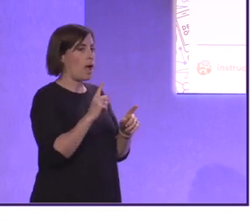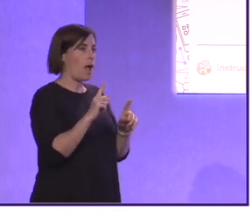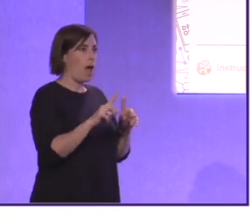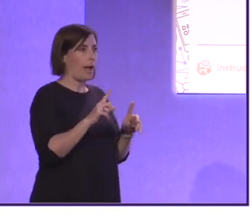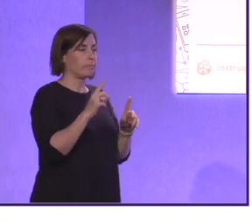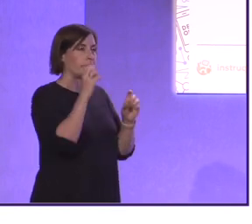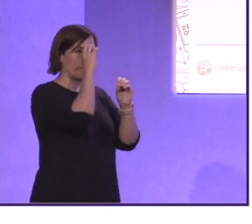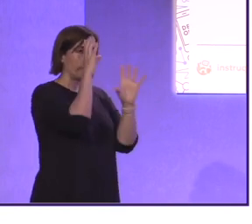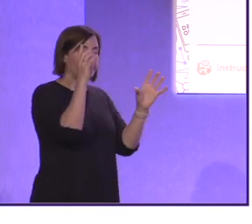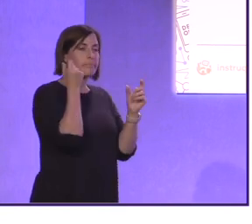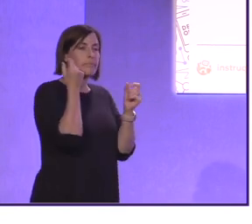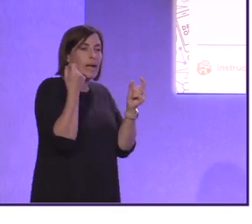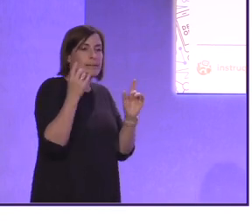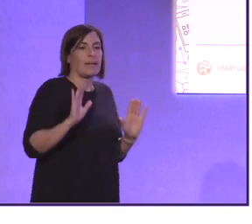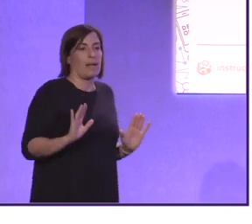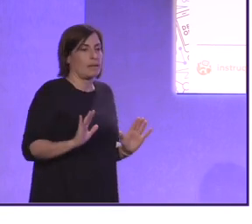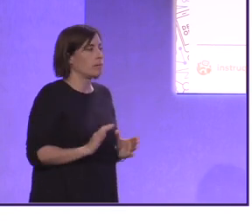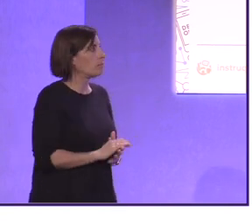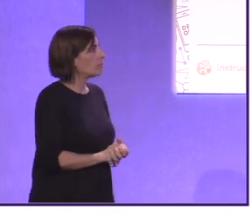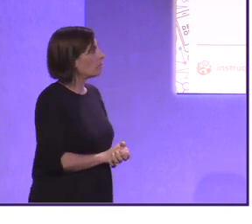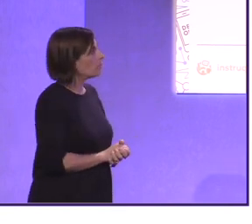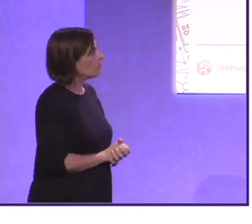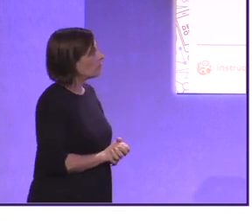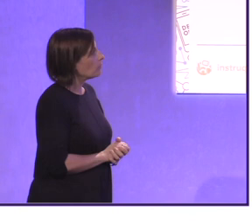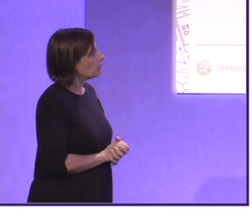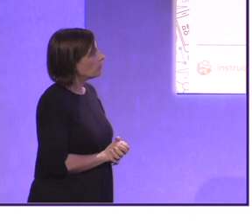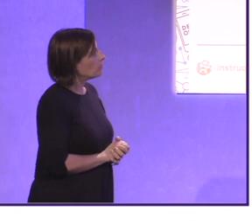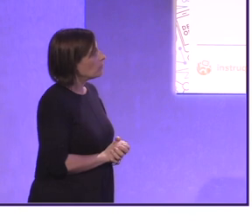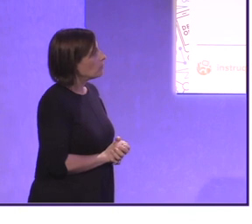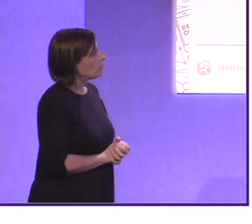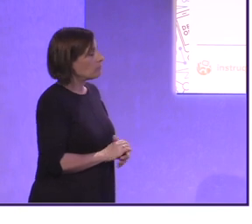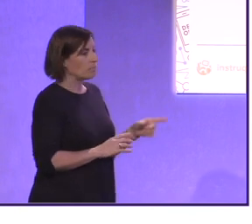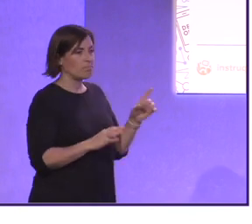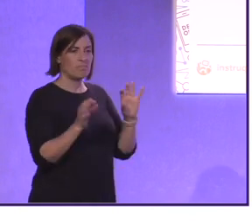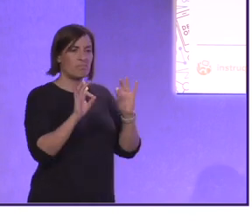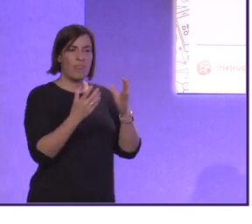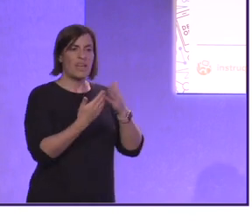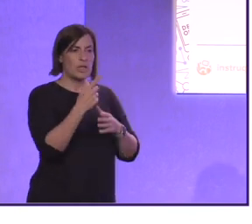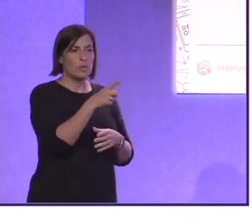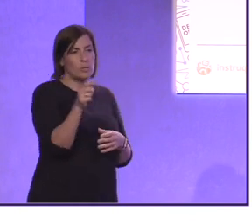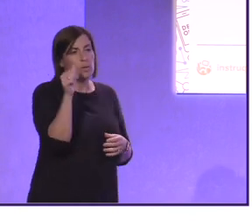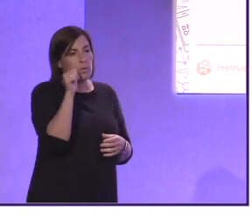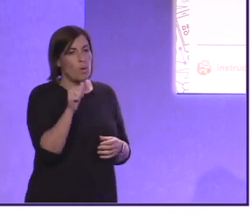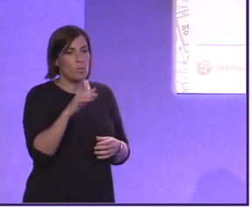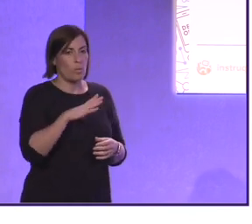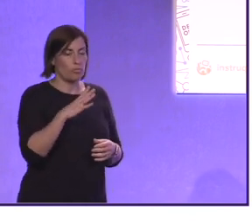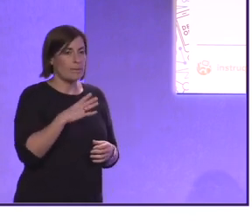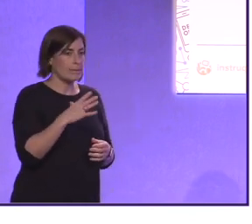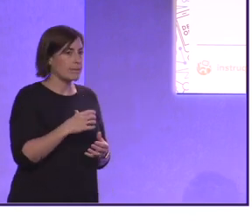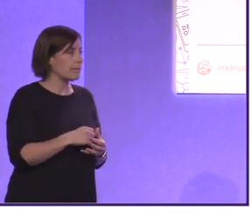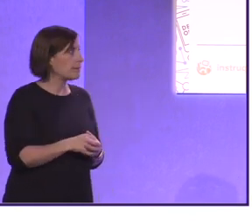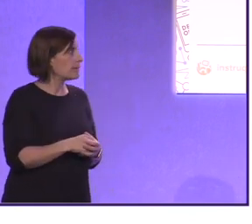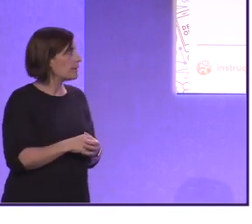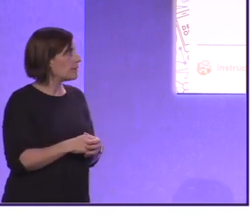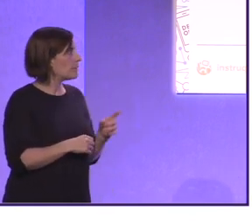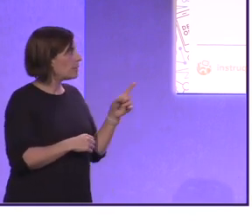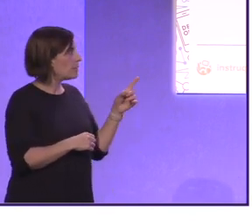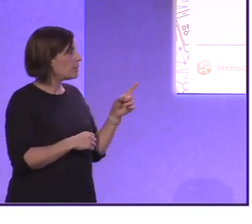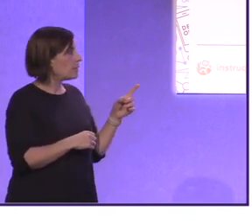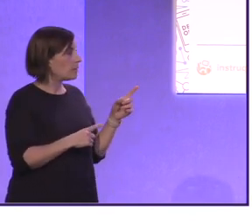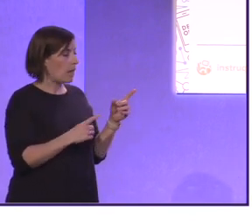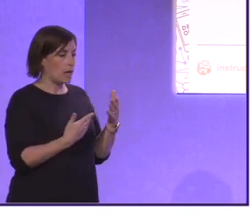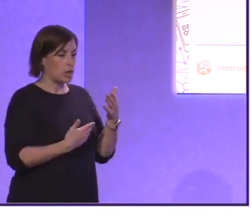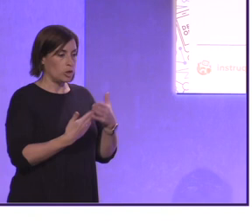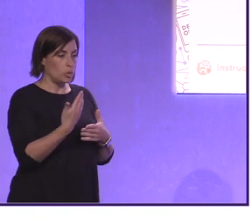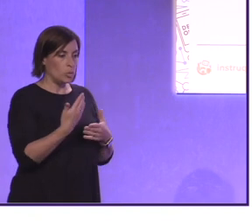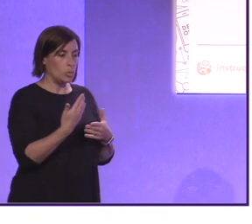using. And to be honest, you most likely will have seen all of them. There's nothing new in there. It's just bringing them into maybe possibly a slightly new domain